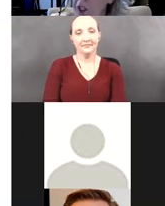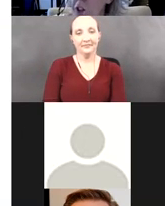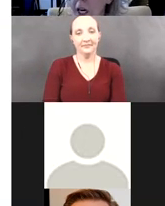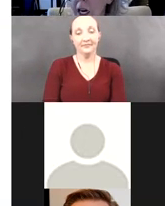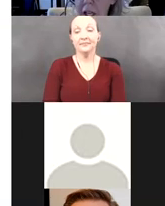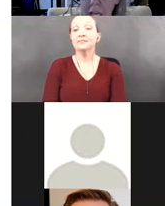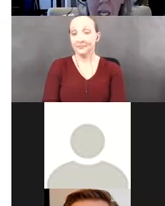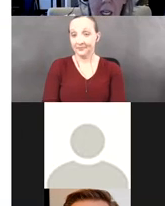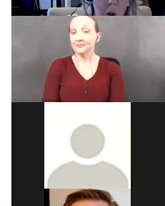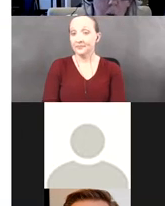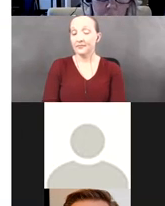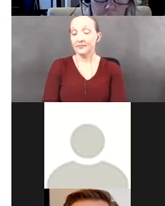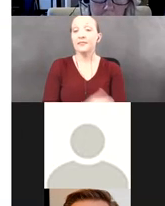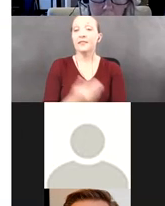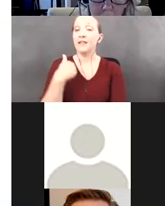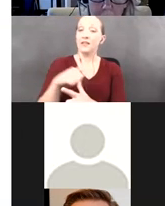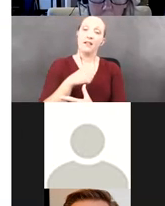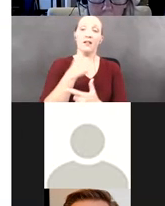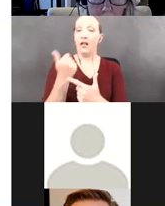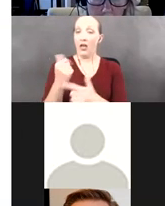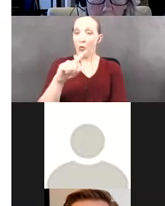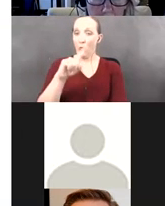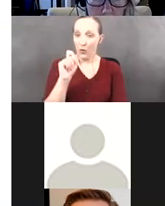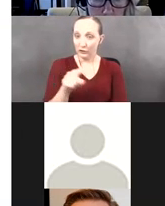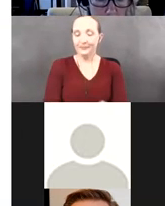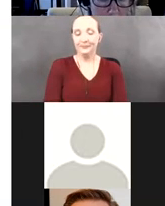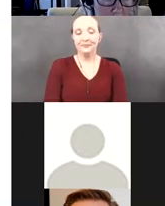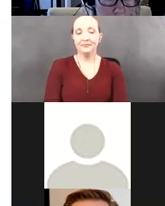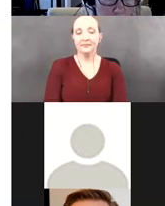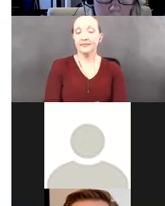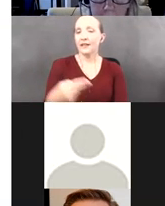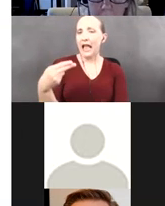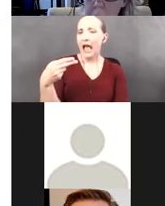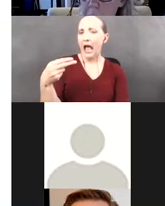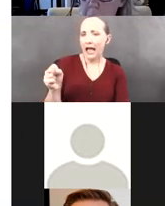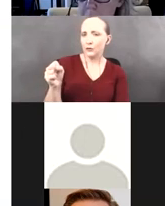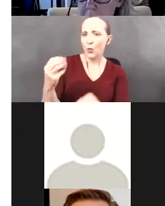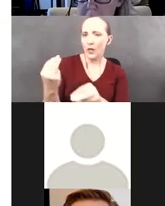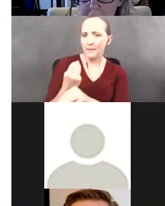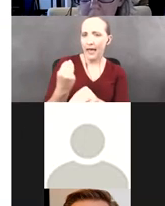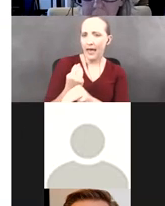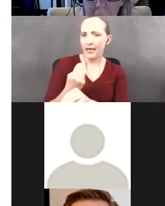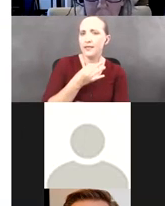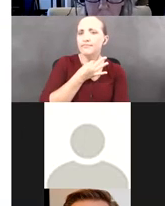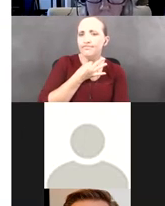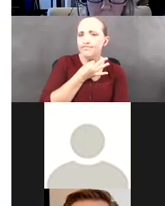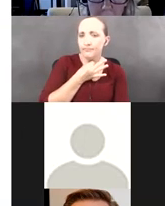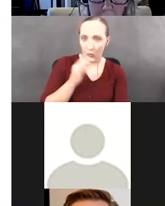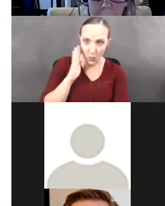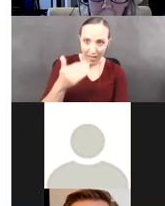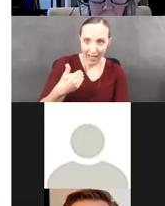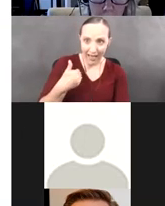And we do have a question sí about tenemos una high school pregunta math. Will we be sobre presenting a high